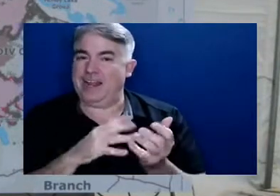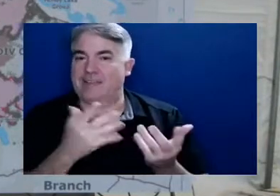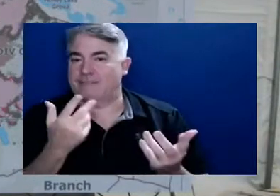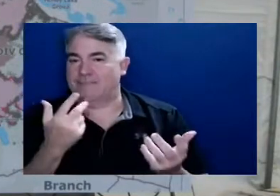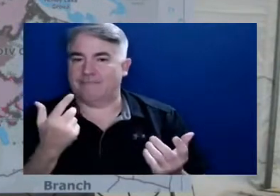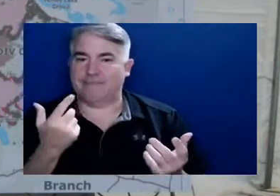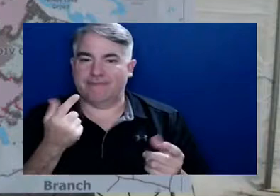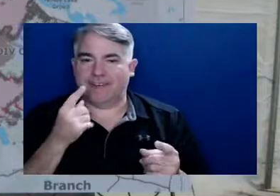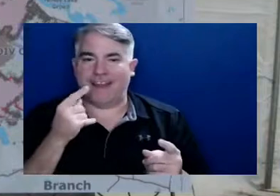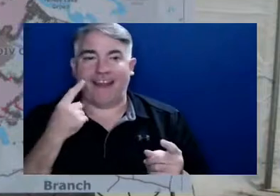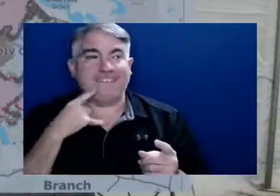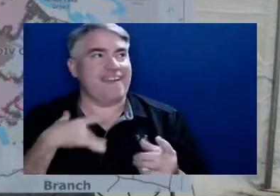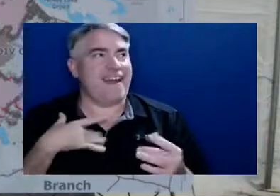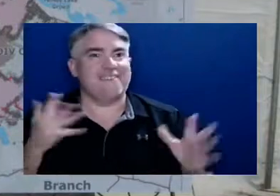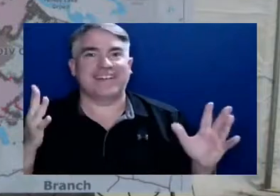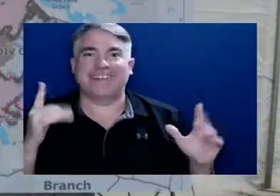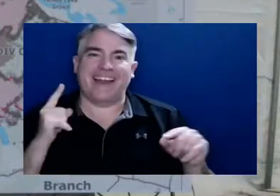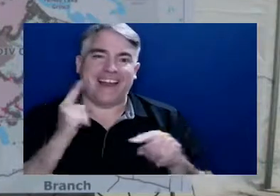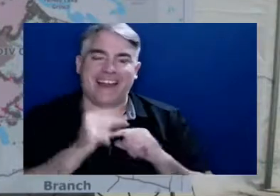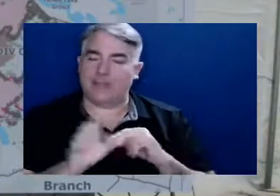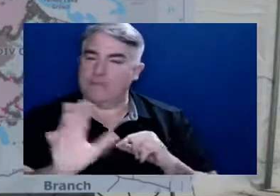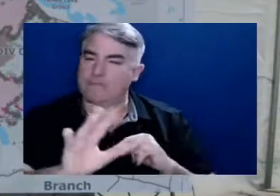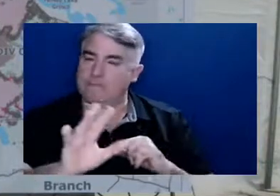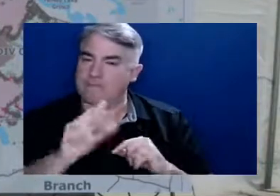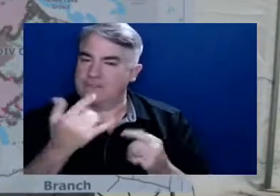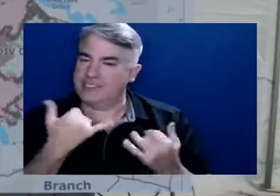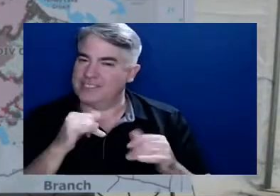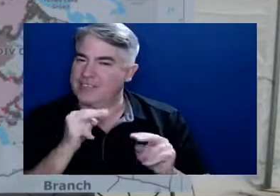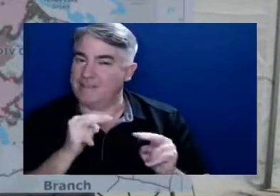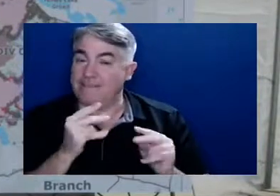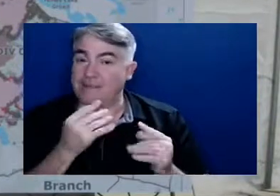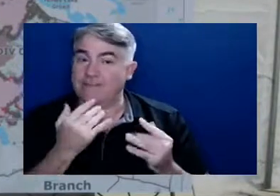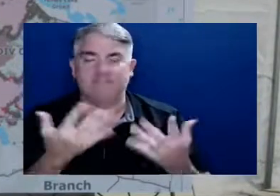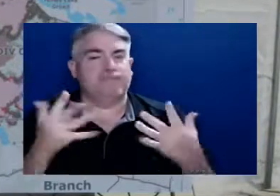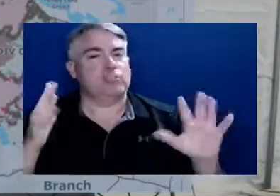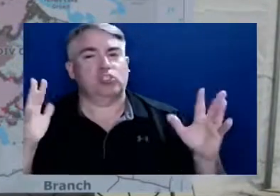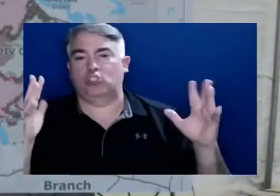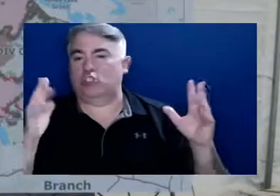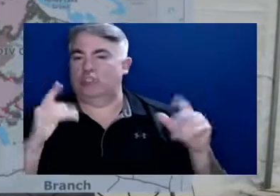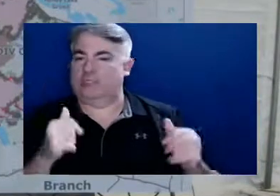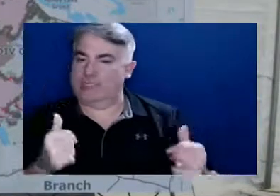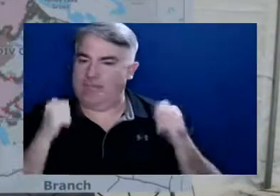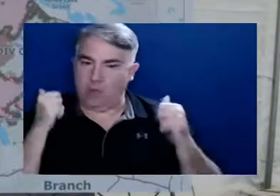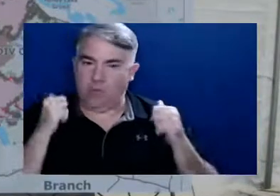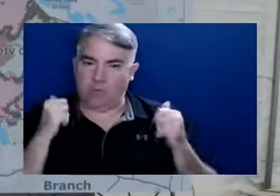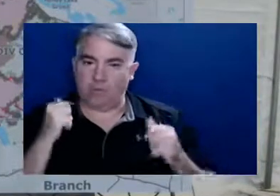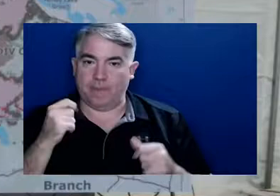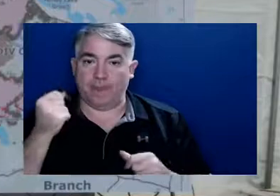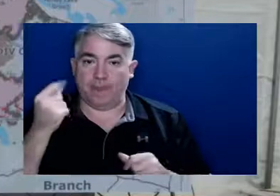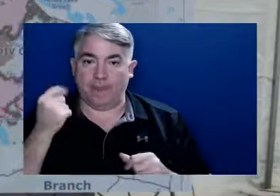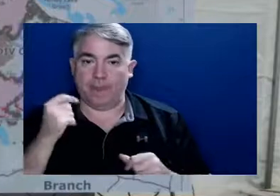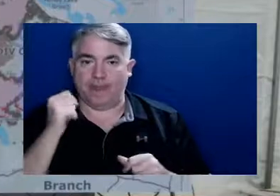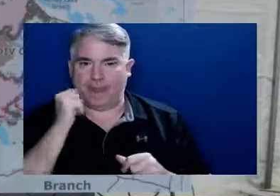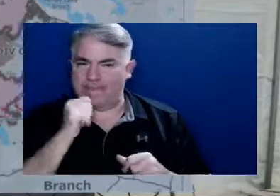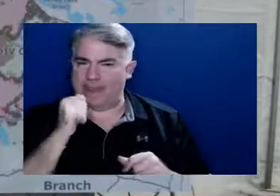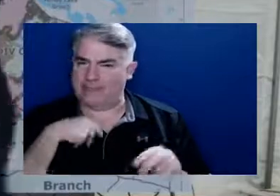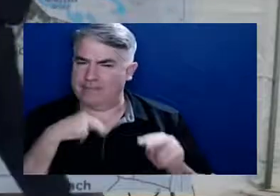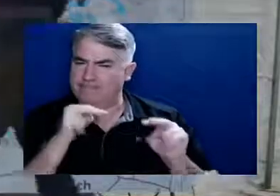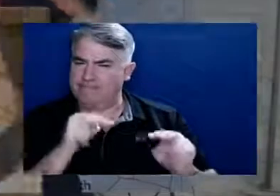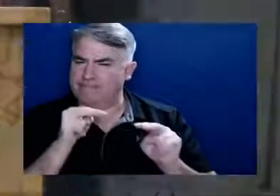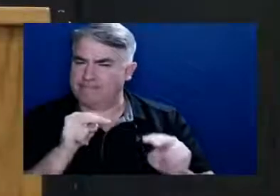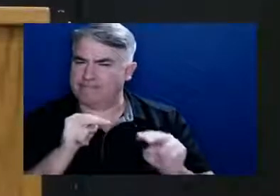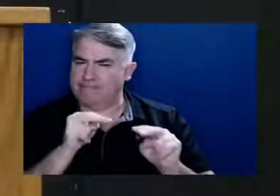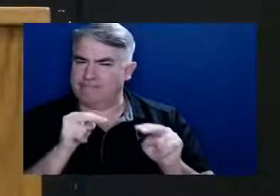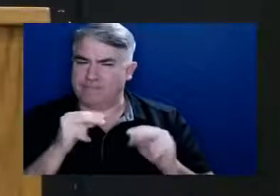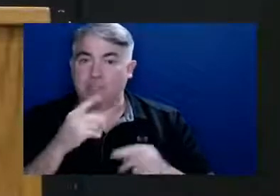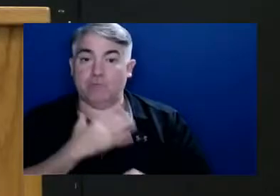them. If they say get out, get out. So overall, we're making progress every day. We appreciate your patience. Thank you. Our next